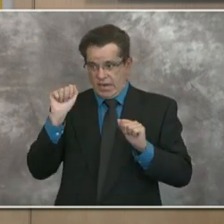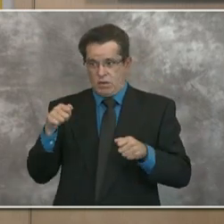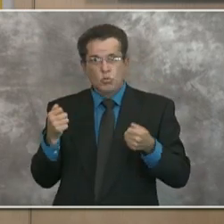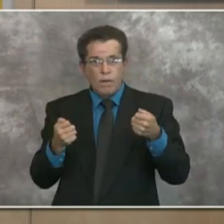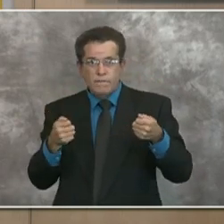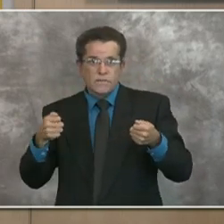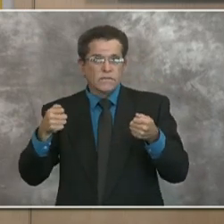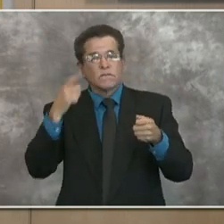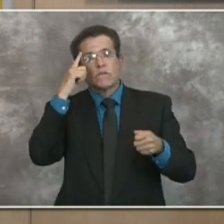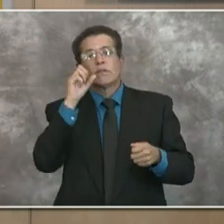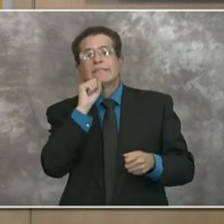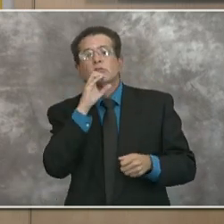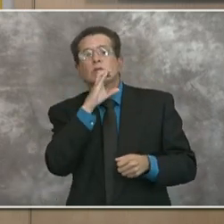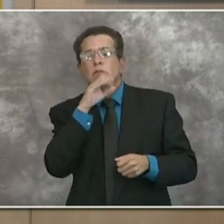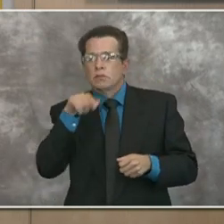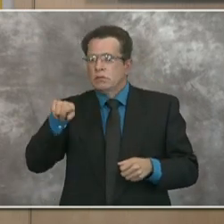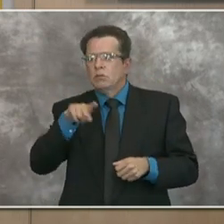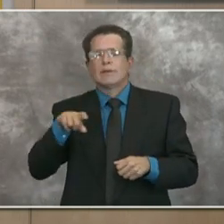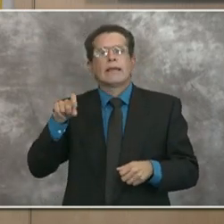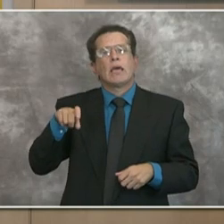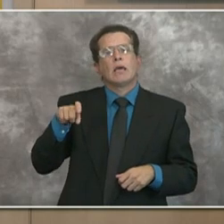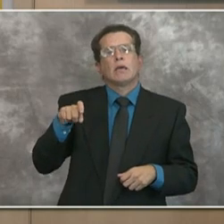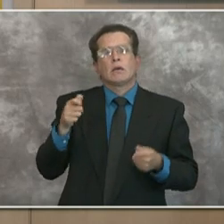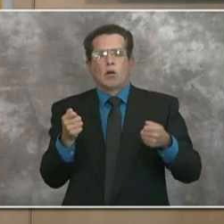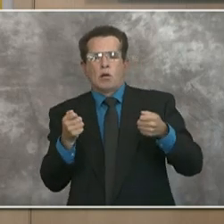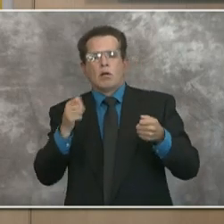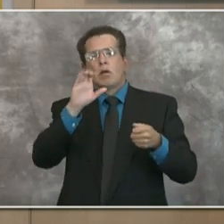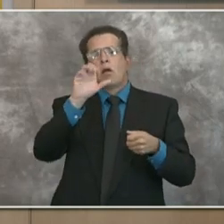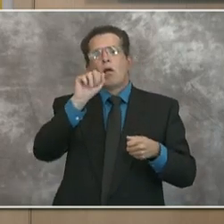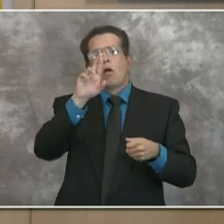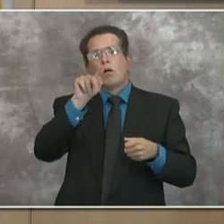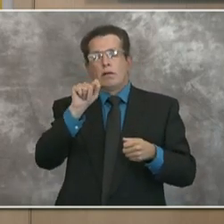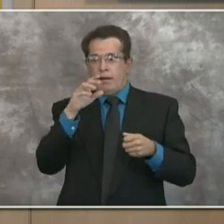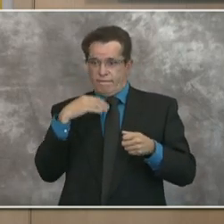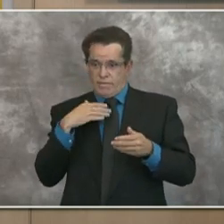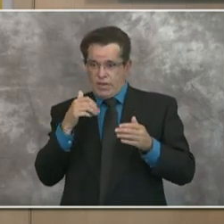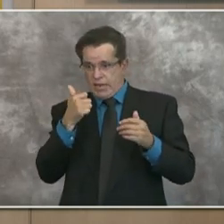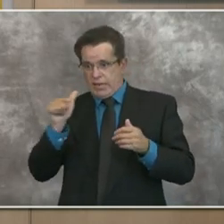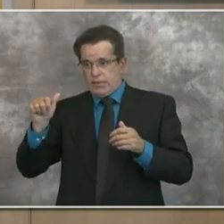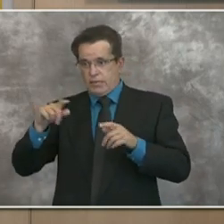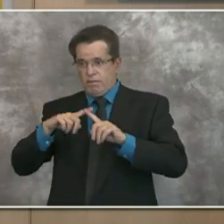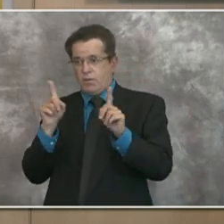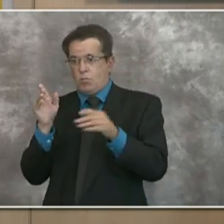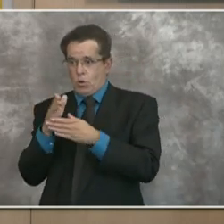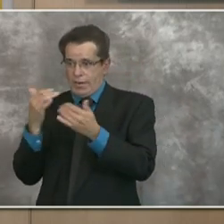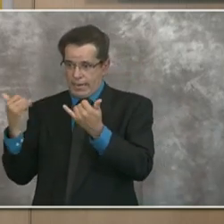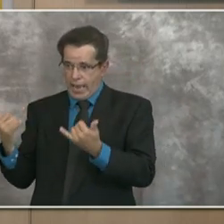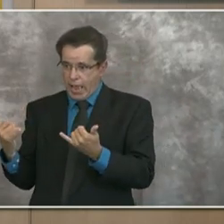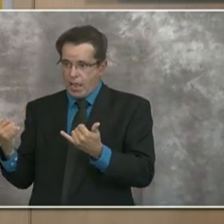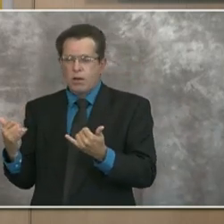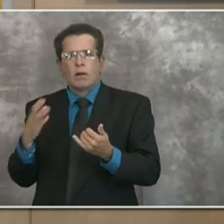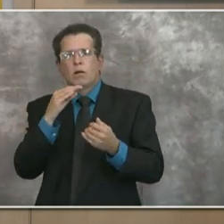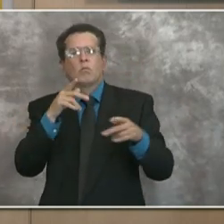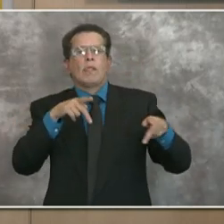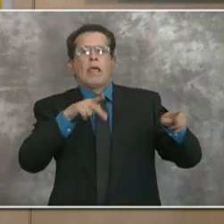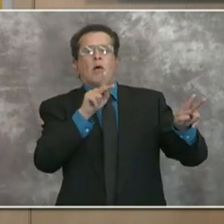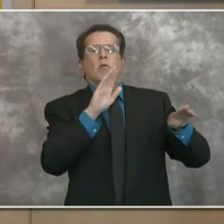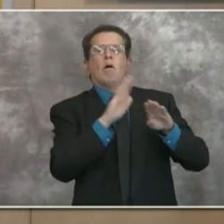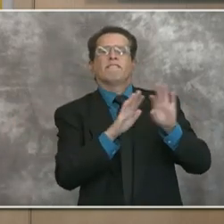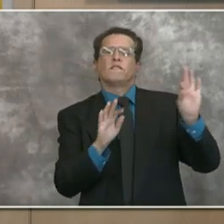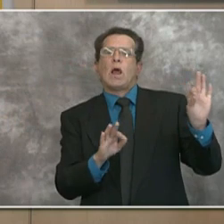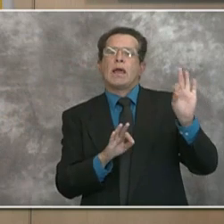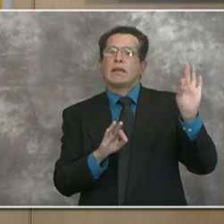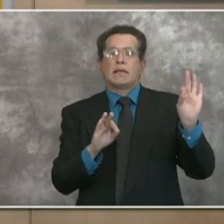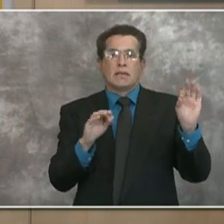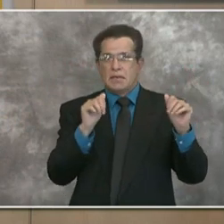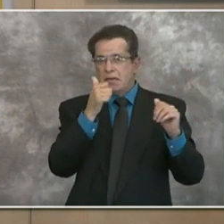available to seniors or others who need them? Are there any other differences between the plan posted now and what will be allowed on Friday?